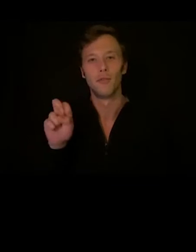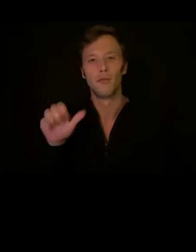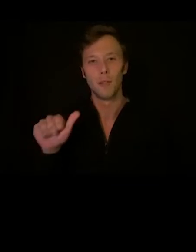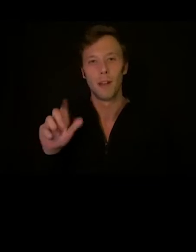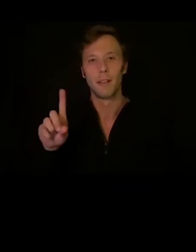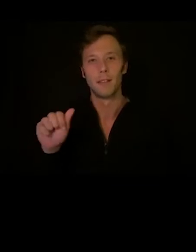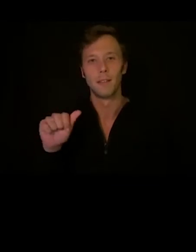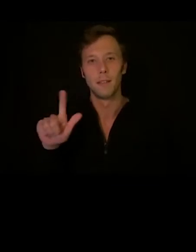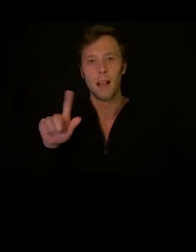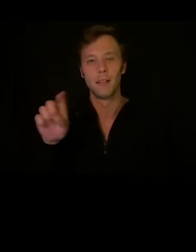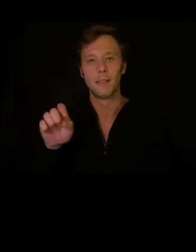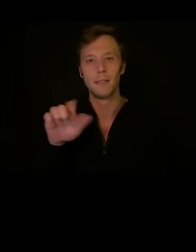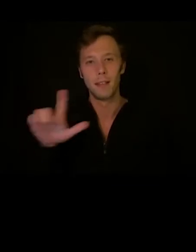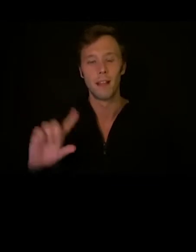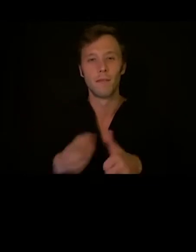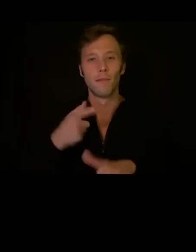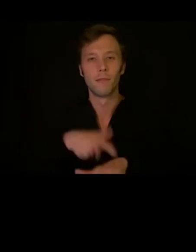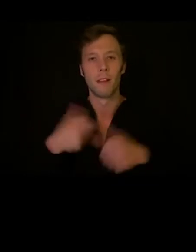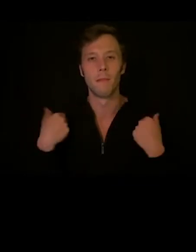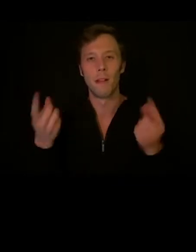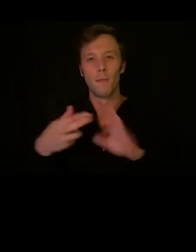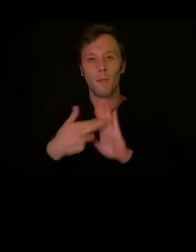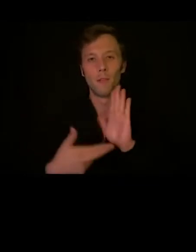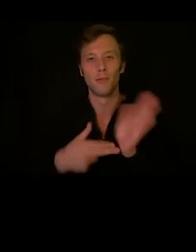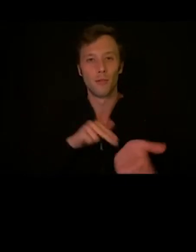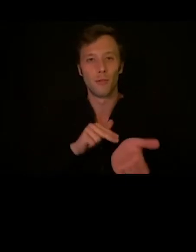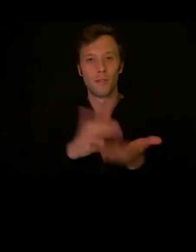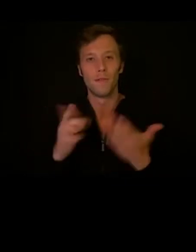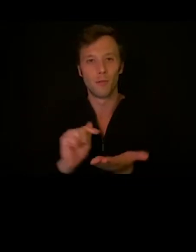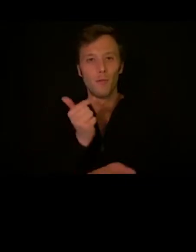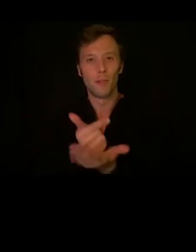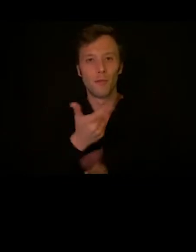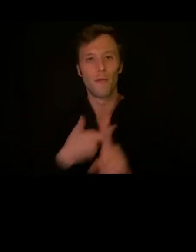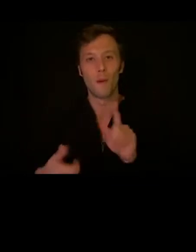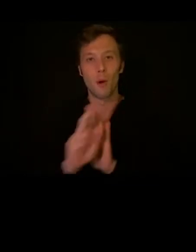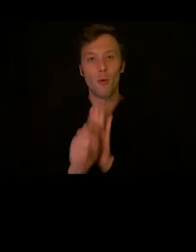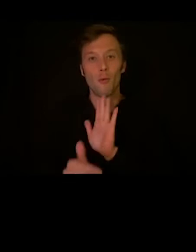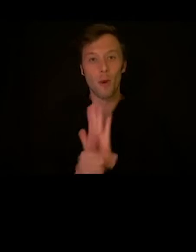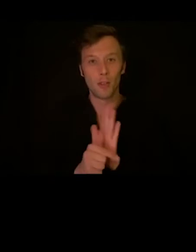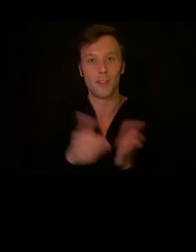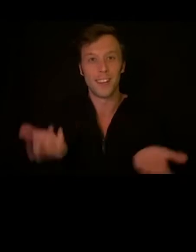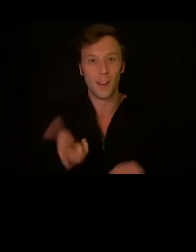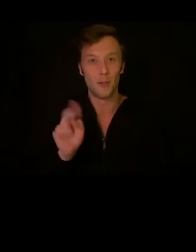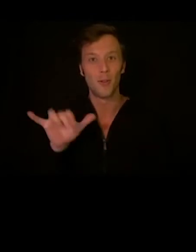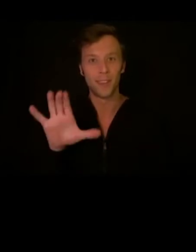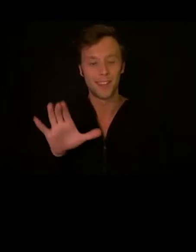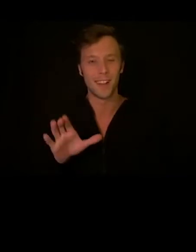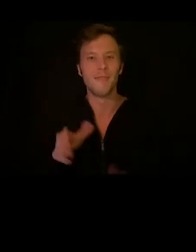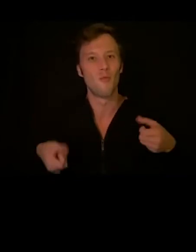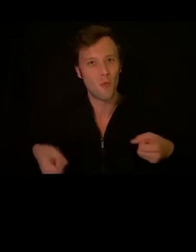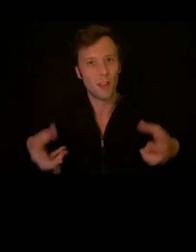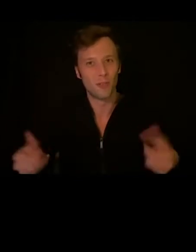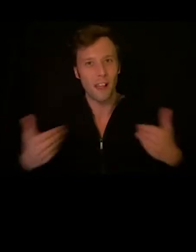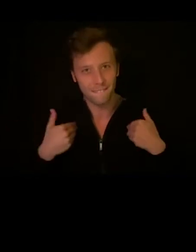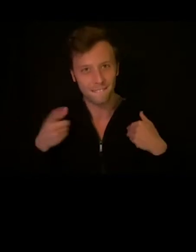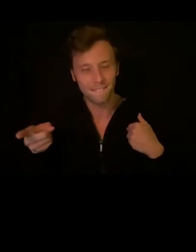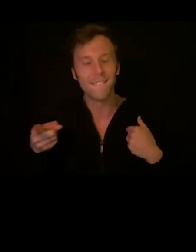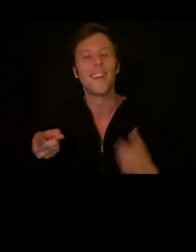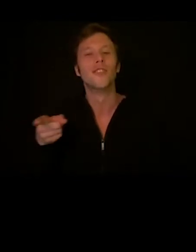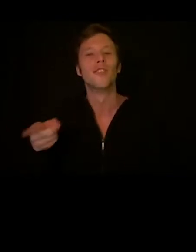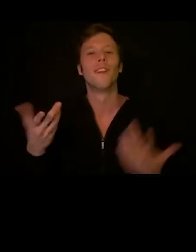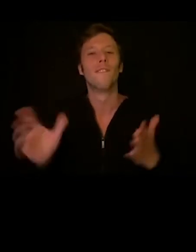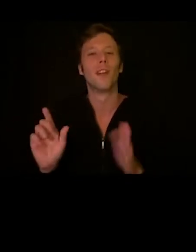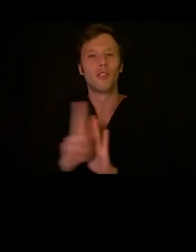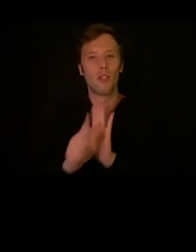Andrea Dalzell is the first registered nurse to get through nursing school in New York City in a wheelchair. She completed an undergraduate degree at the College of